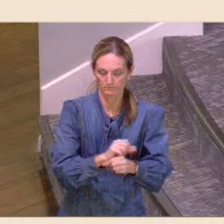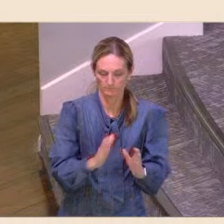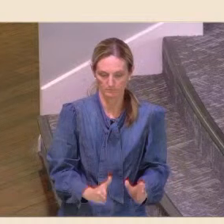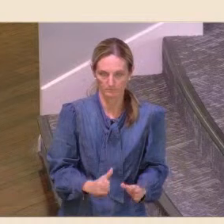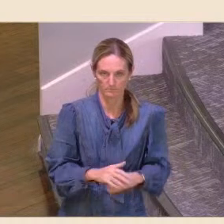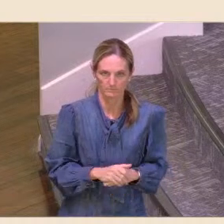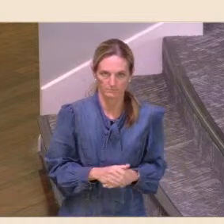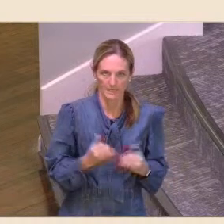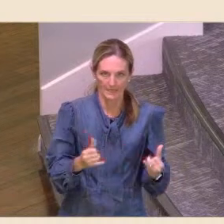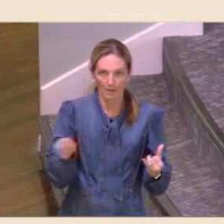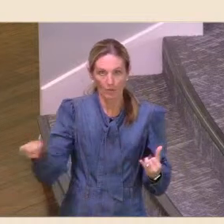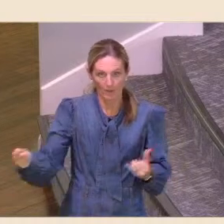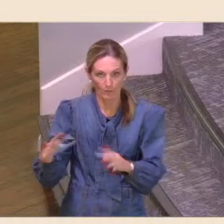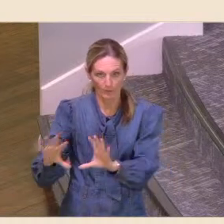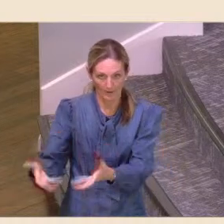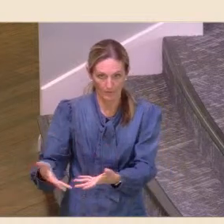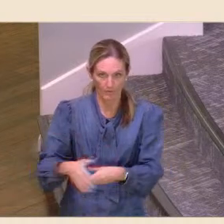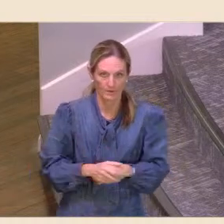The other category,